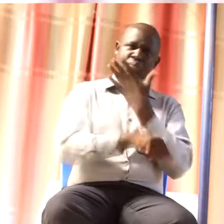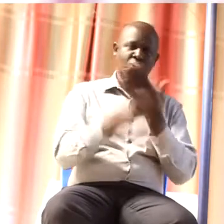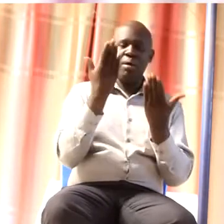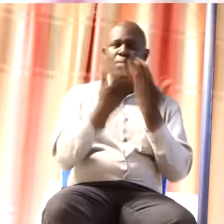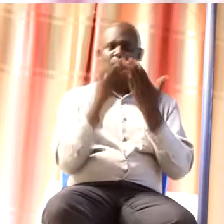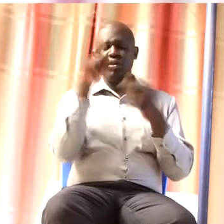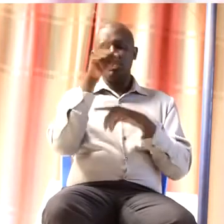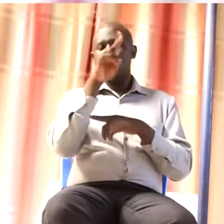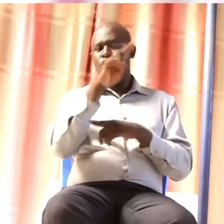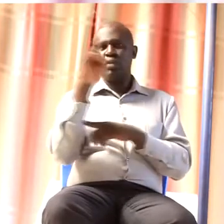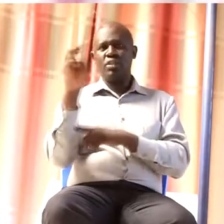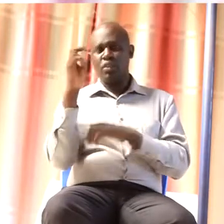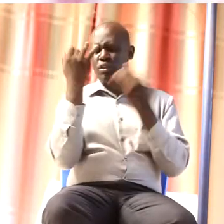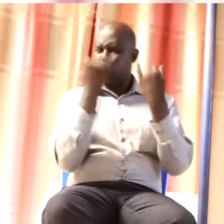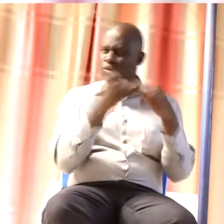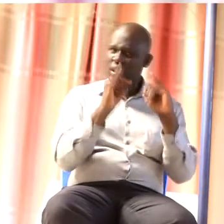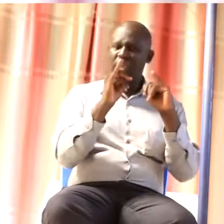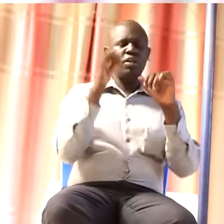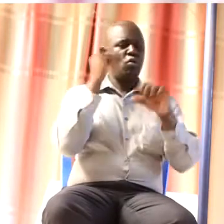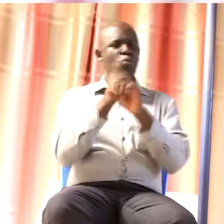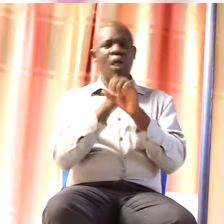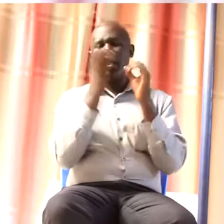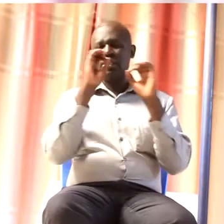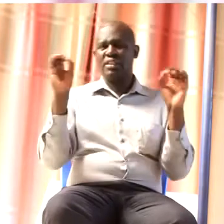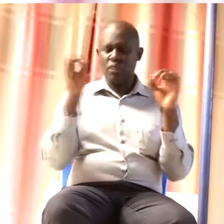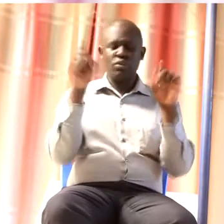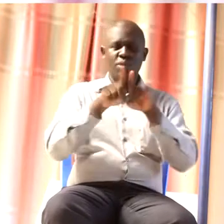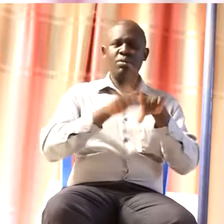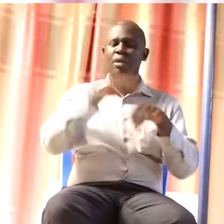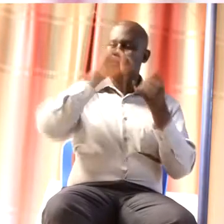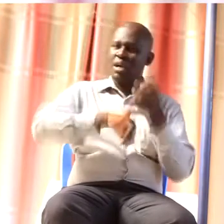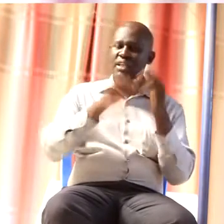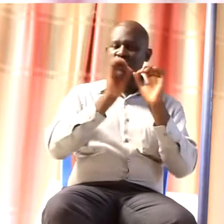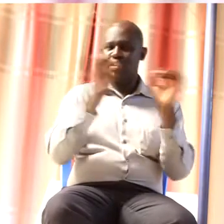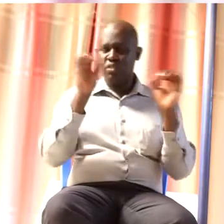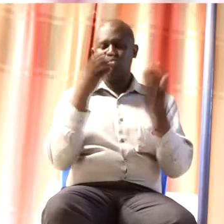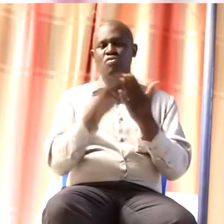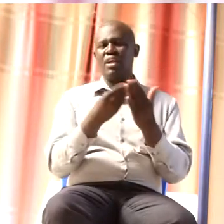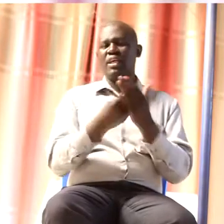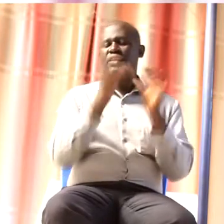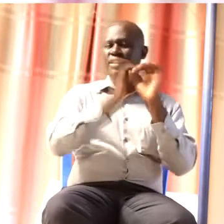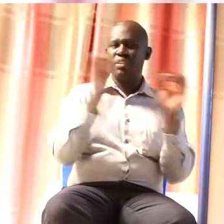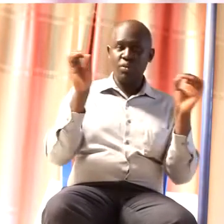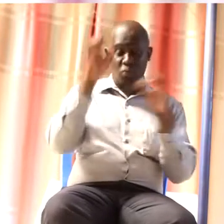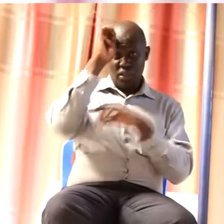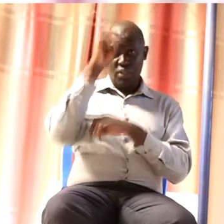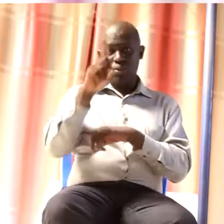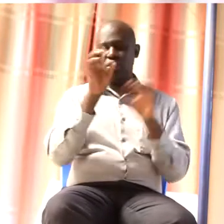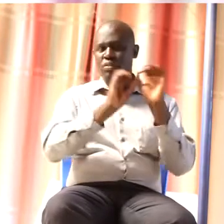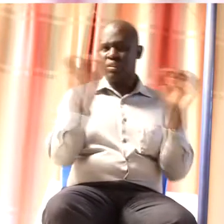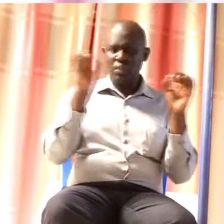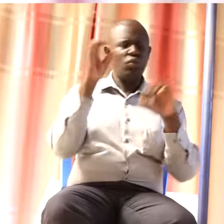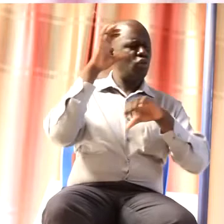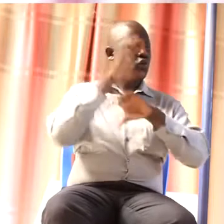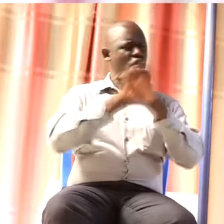couldn't. No work, no marriage, no finances, no education, no stable